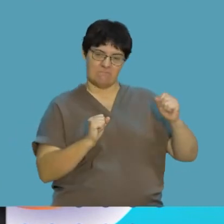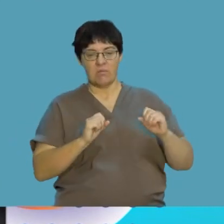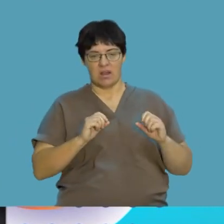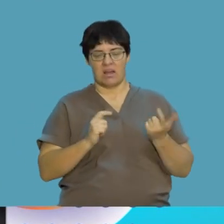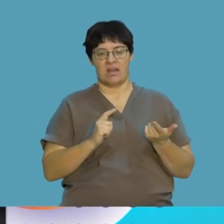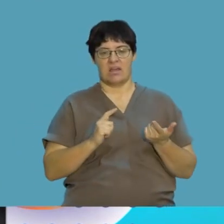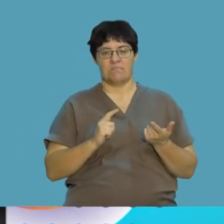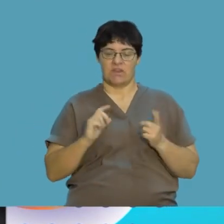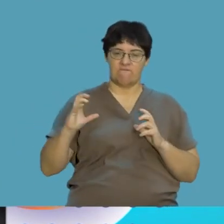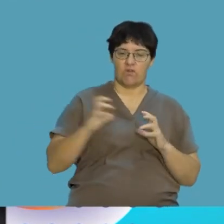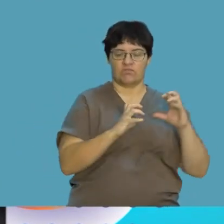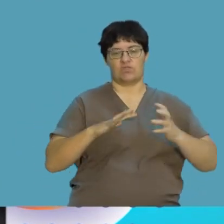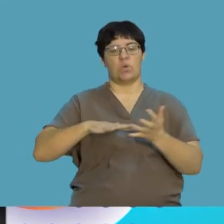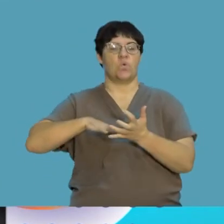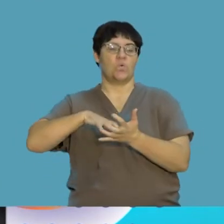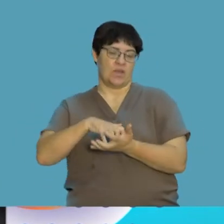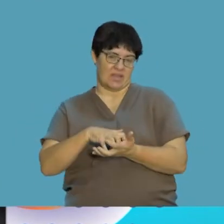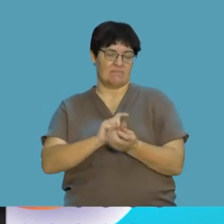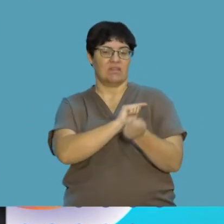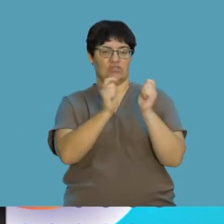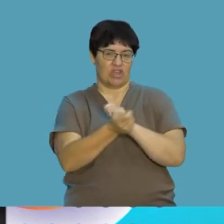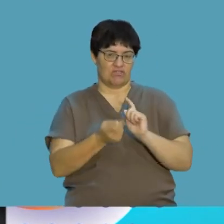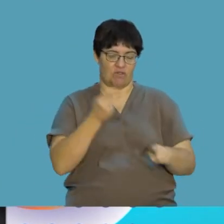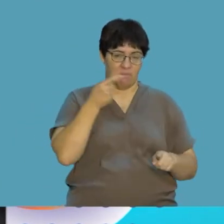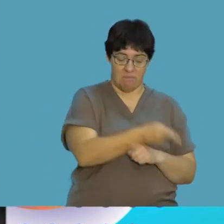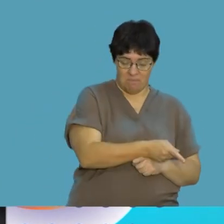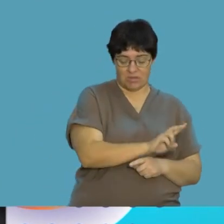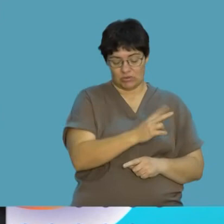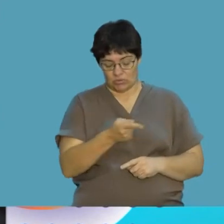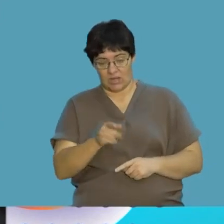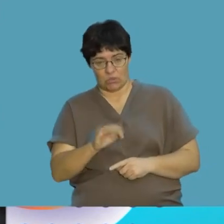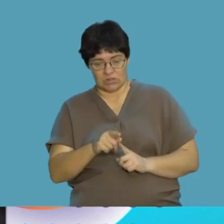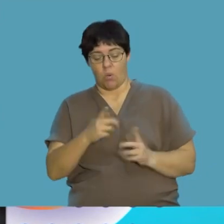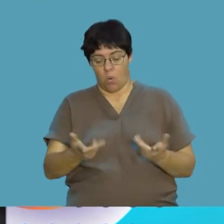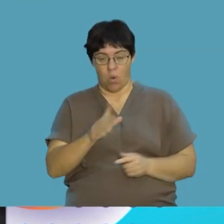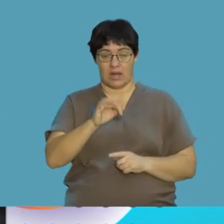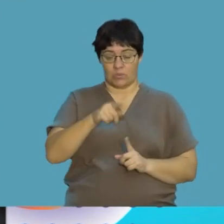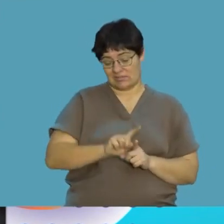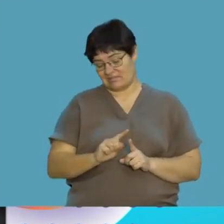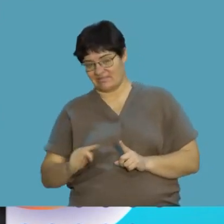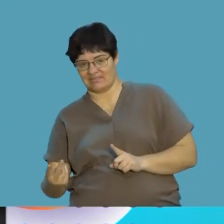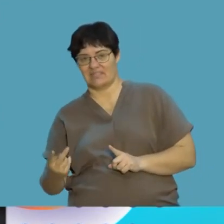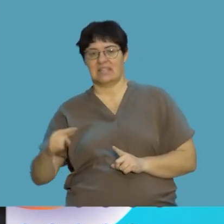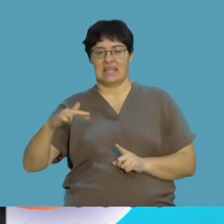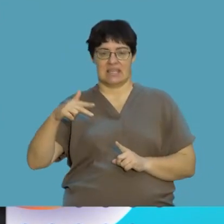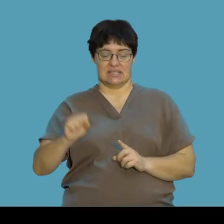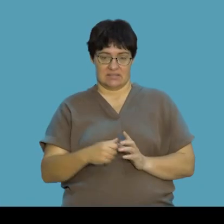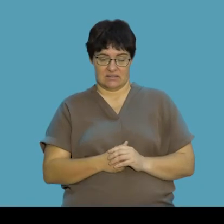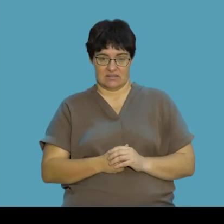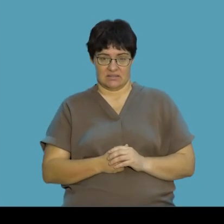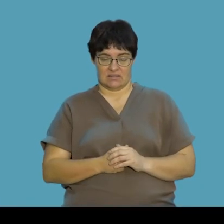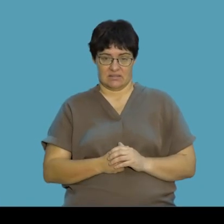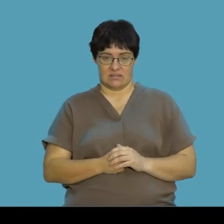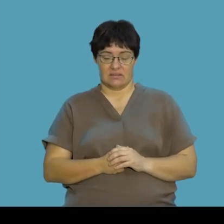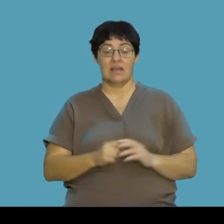is accompanied by a change of phase, either from solid to liquid or liquid to gas, okay? Right, and then the spaces, we